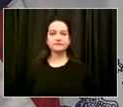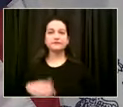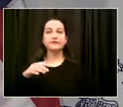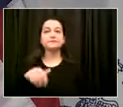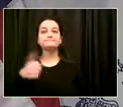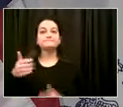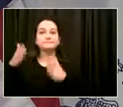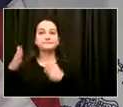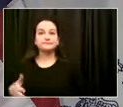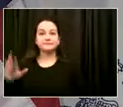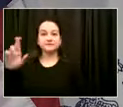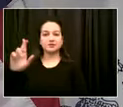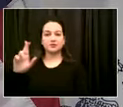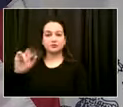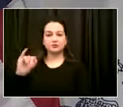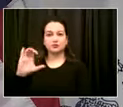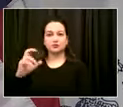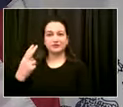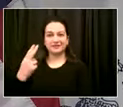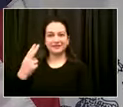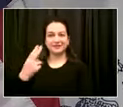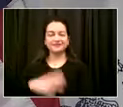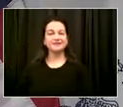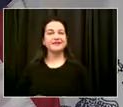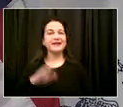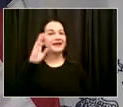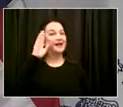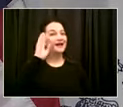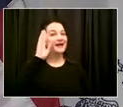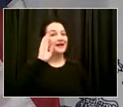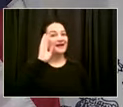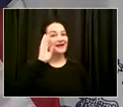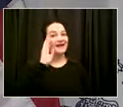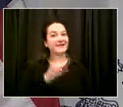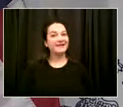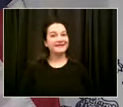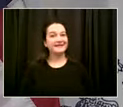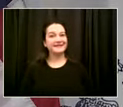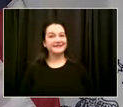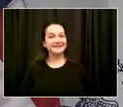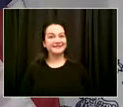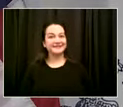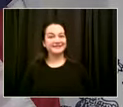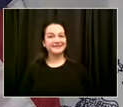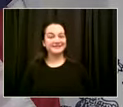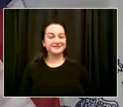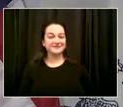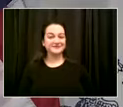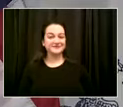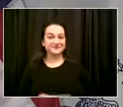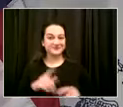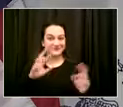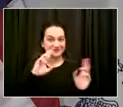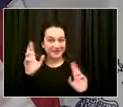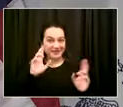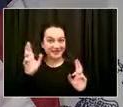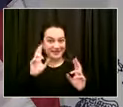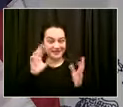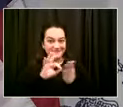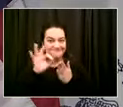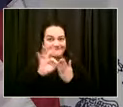the countdown now. It is the countdown. I'm hoping for one more shot at you. You will get